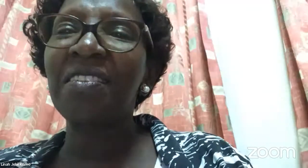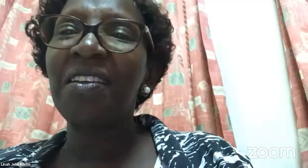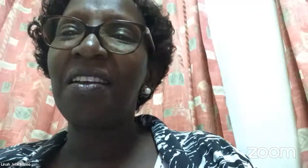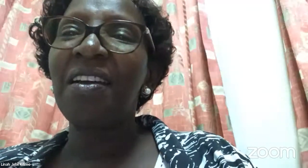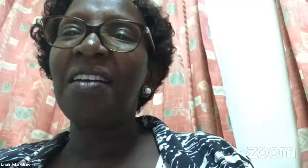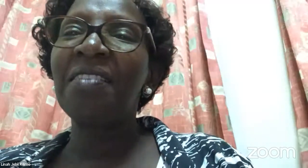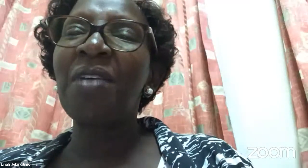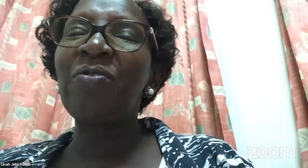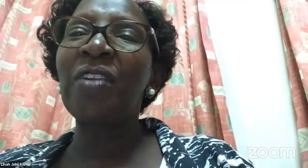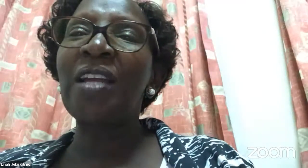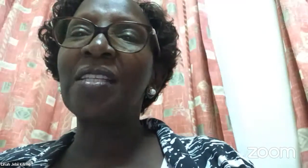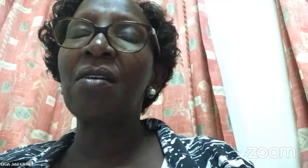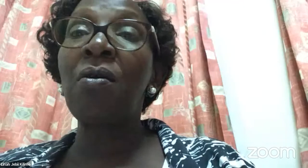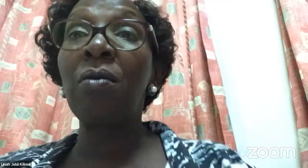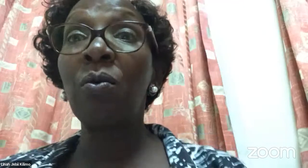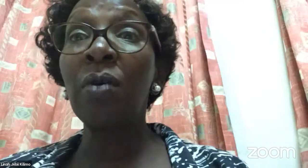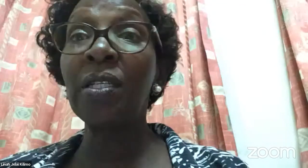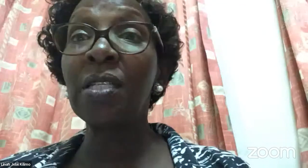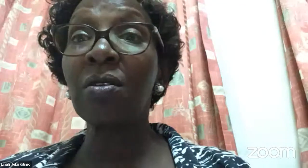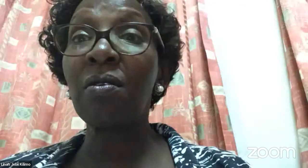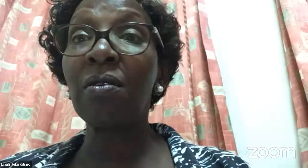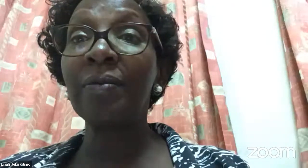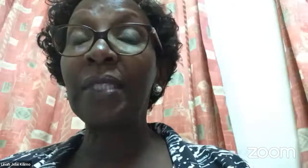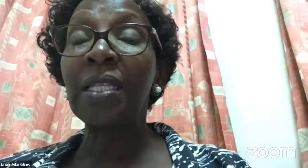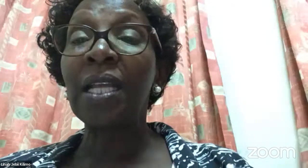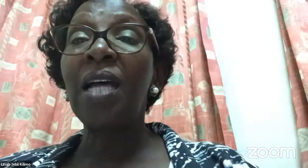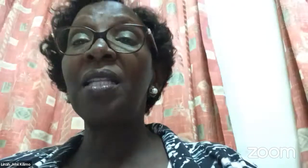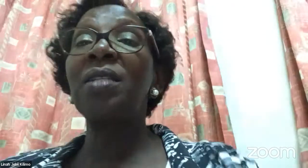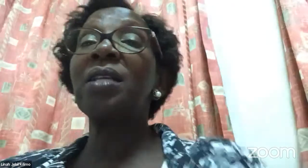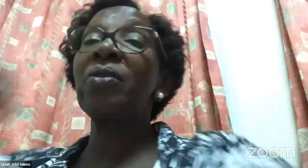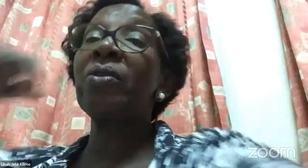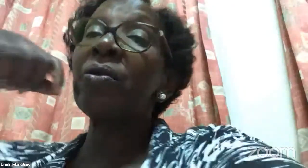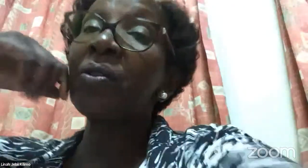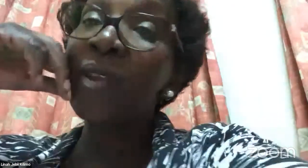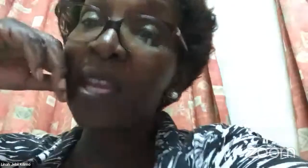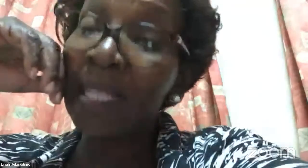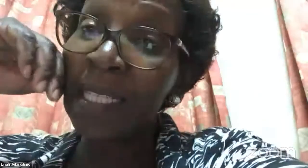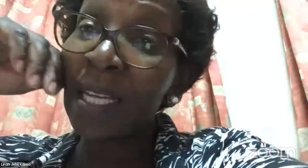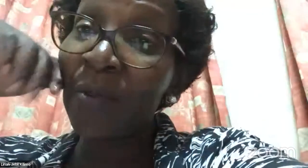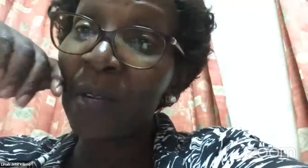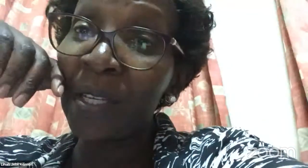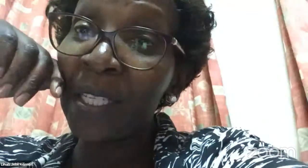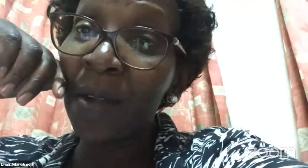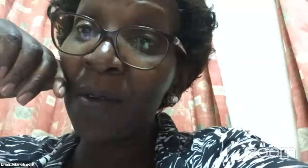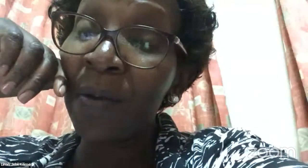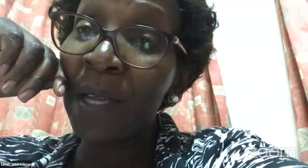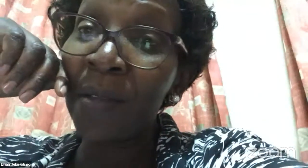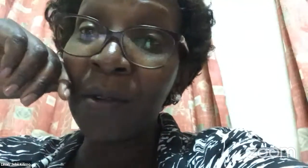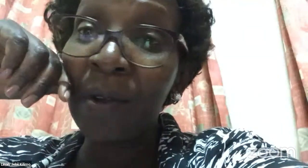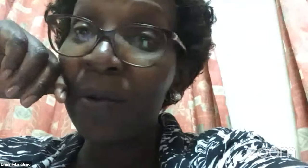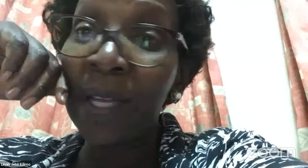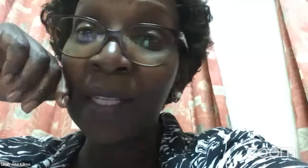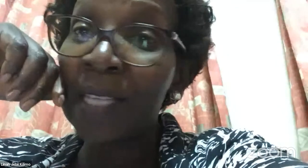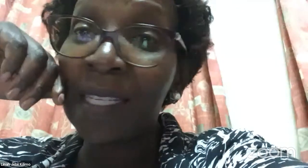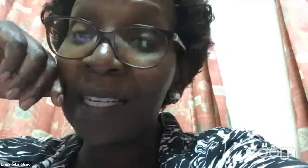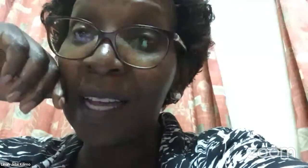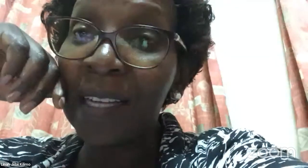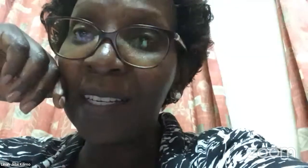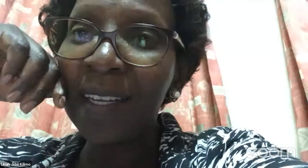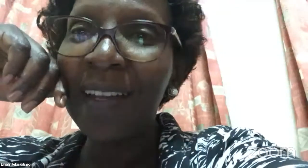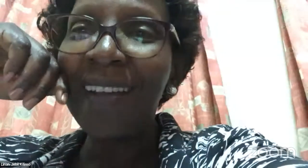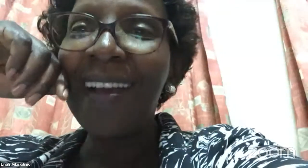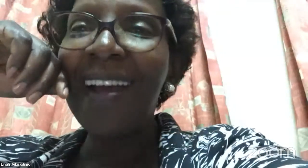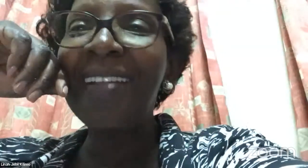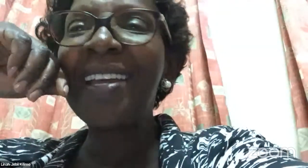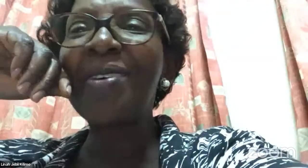distressed. And the wife will ask, oh, what is wrong? And they'll say, we had this and we reached a dead